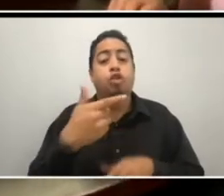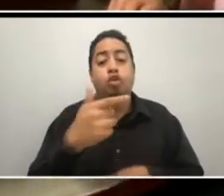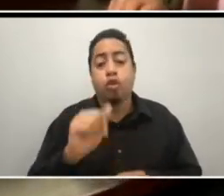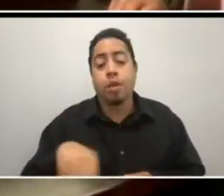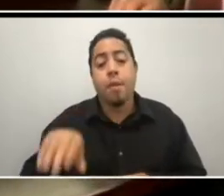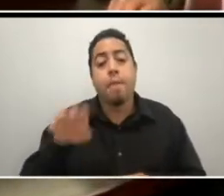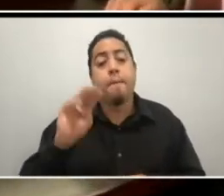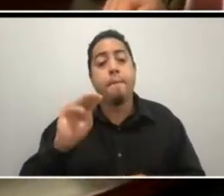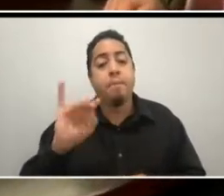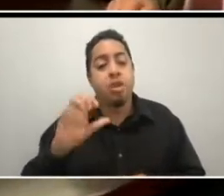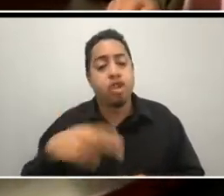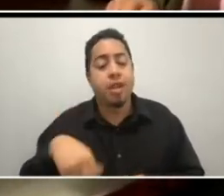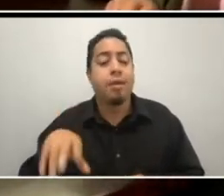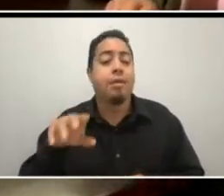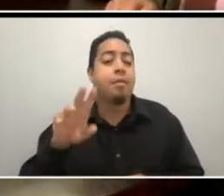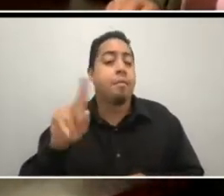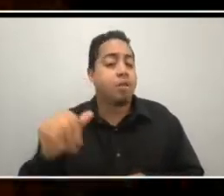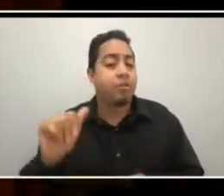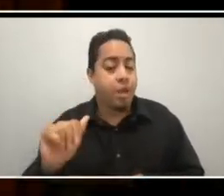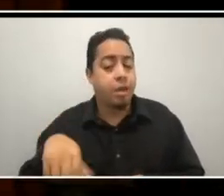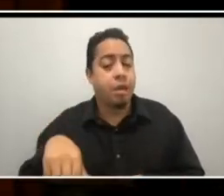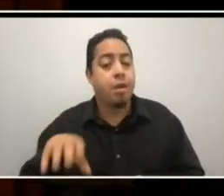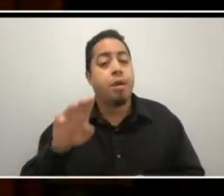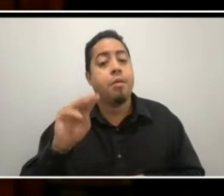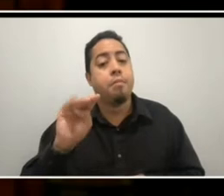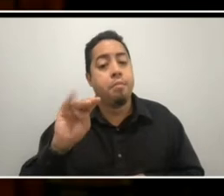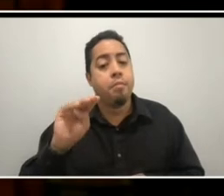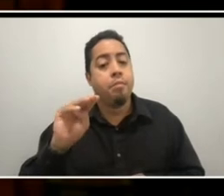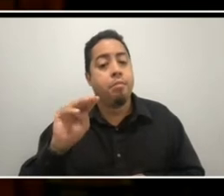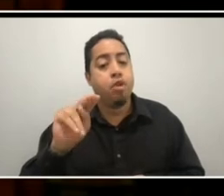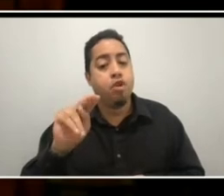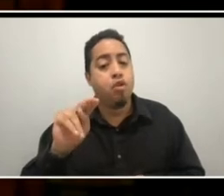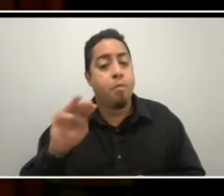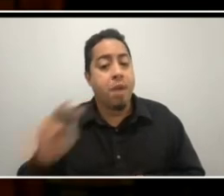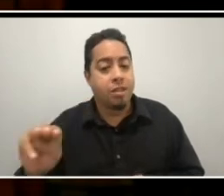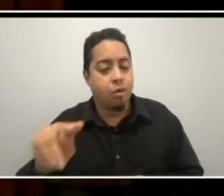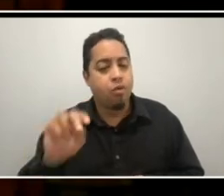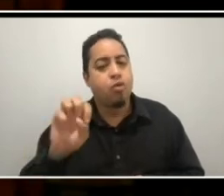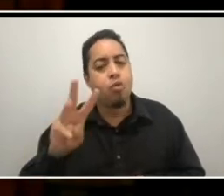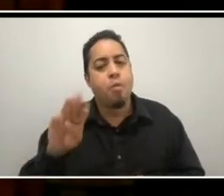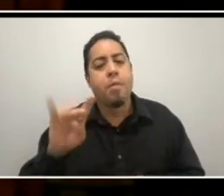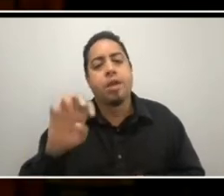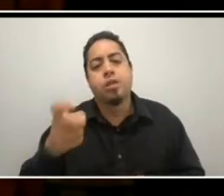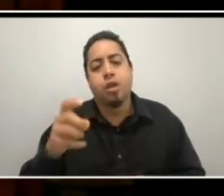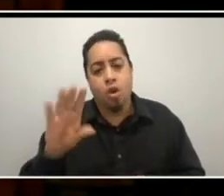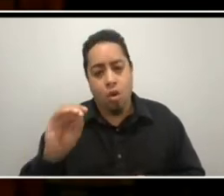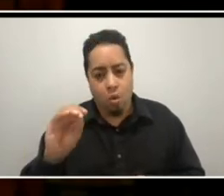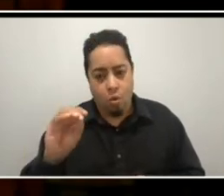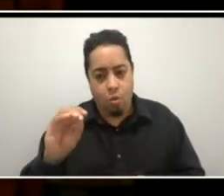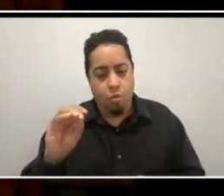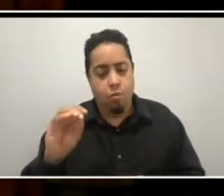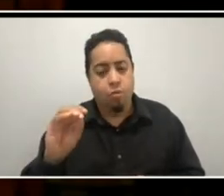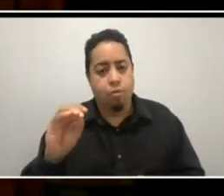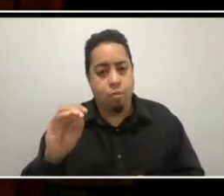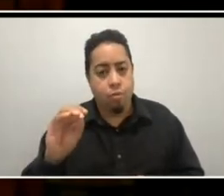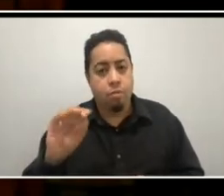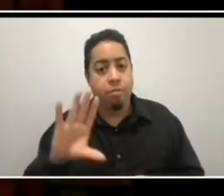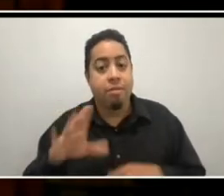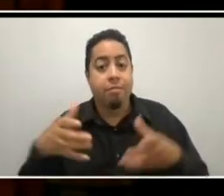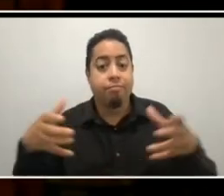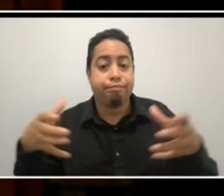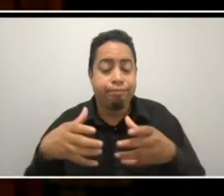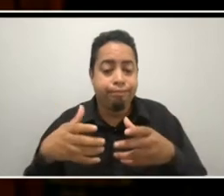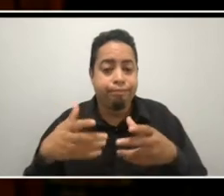Pennsylvania, New Mexico, Nevada, and Wisconsin. At the request of the Trump campaign, the electors from these battleground states signed documents